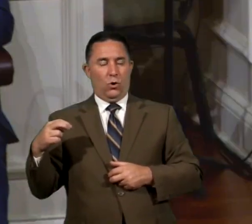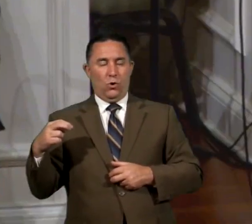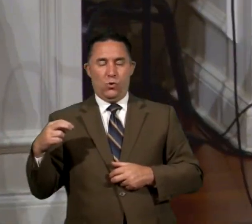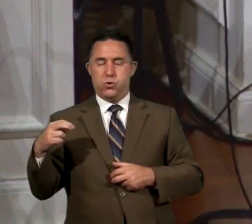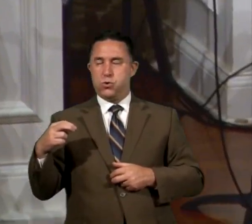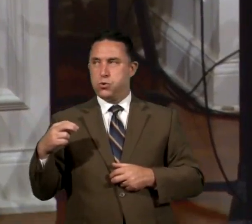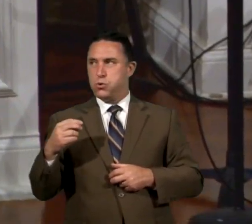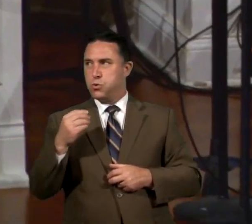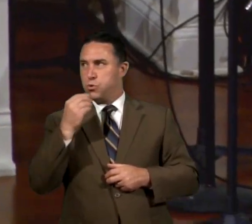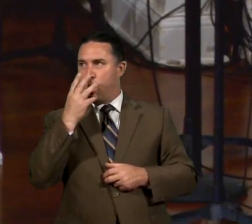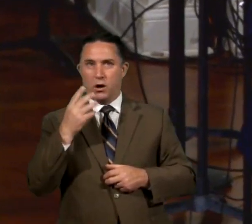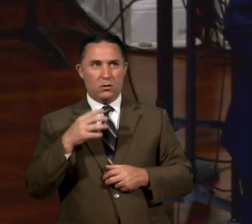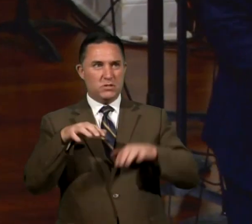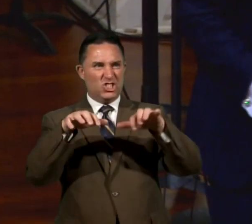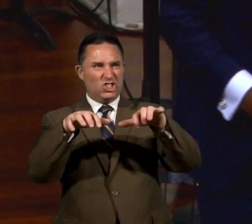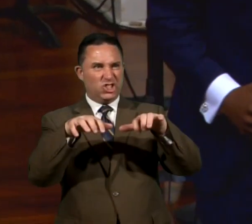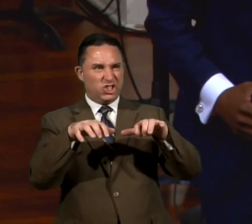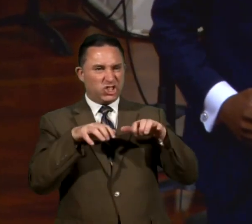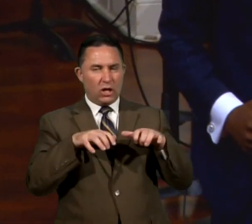And the crowdedness of the room,